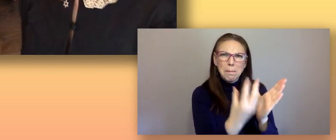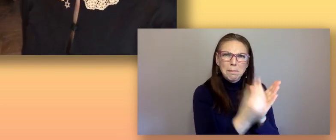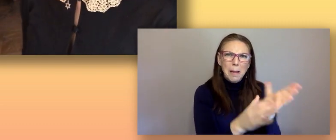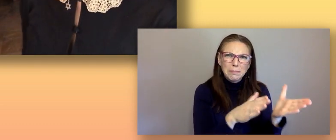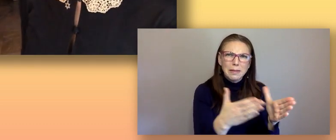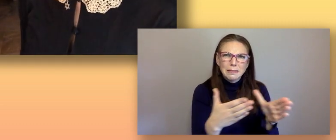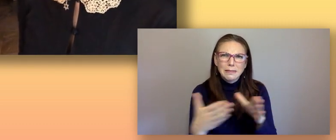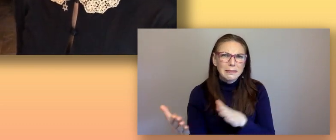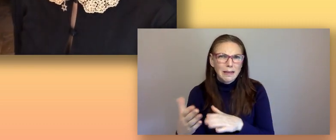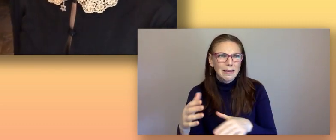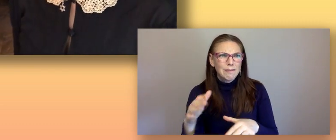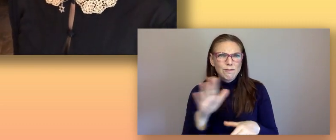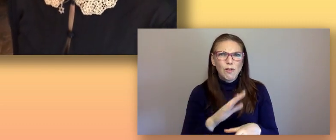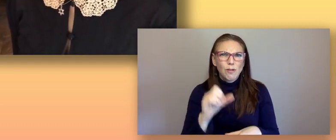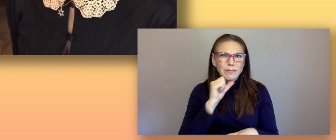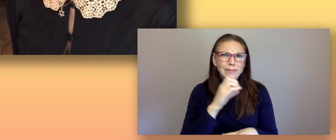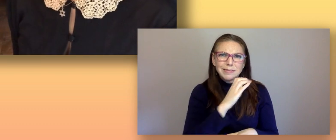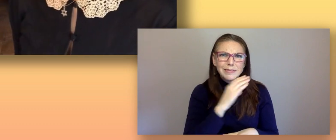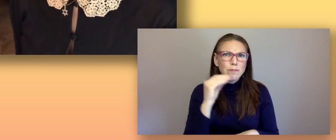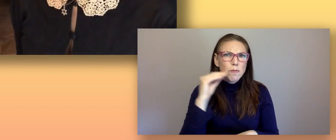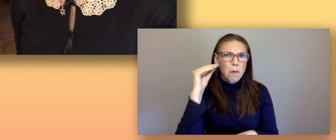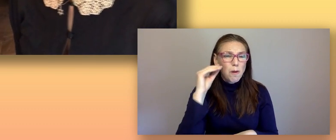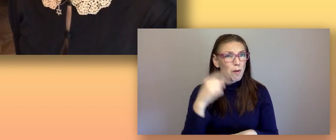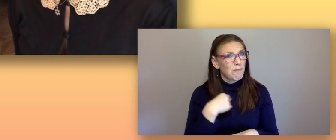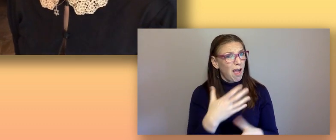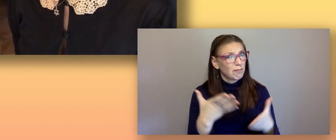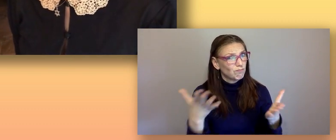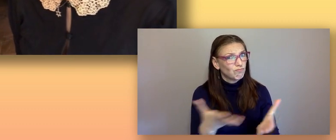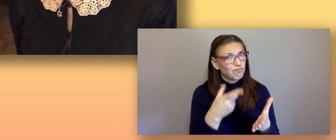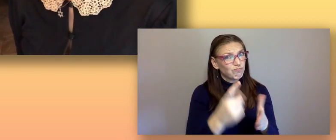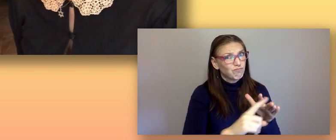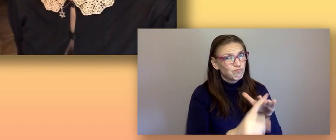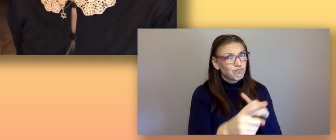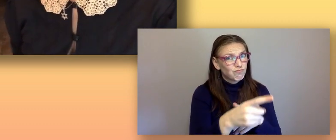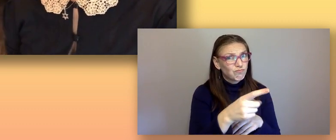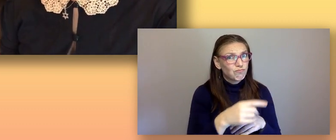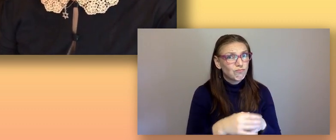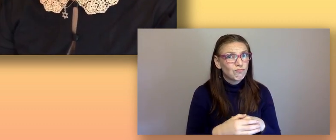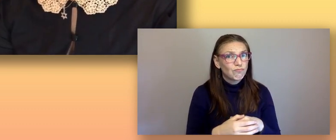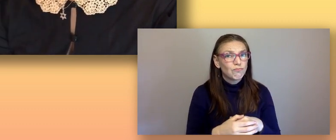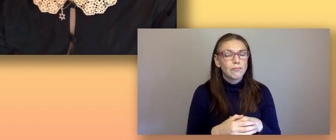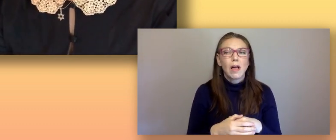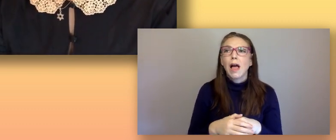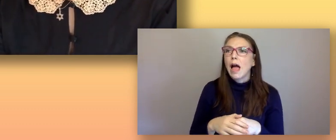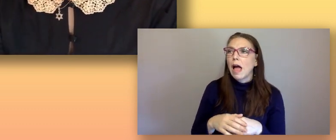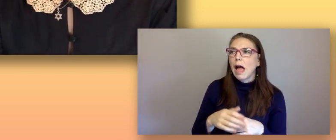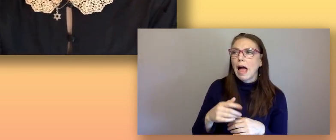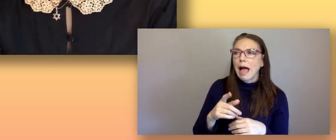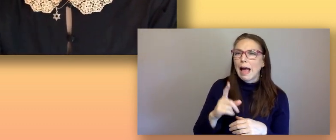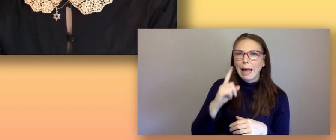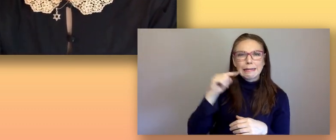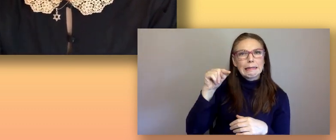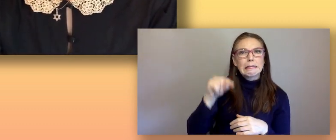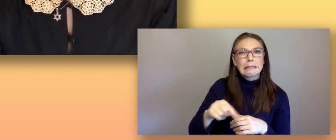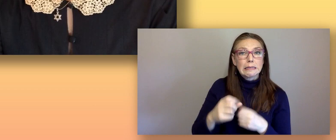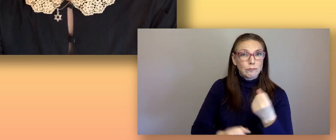in nursing homes here. I'd get out if I were you. Well, actually, I think they call this assisted